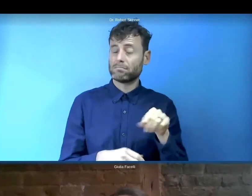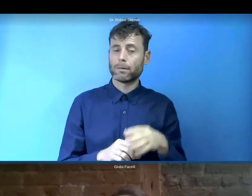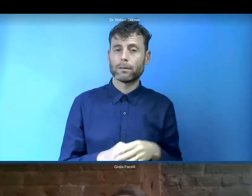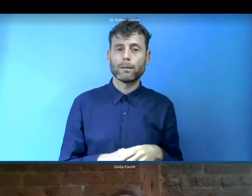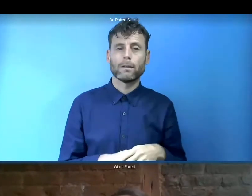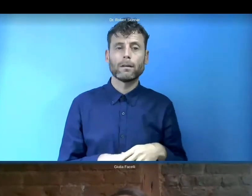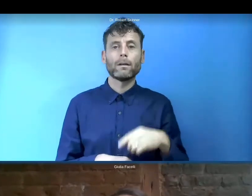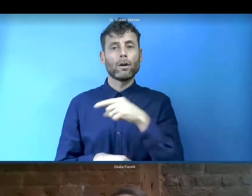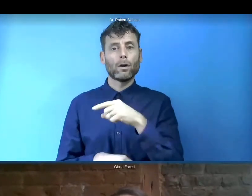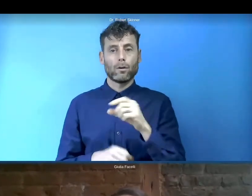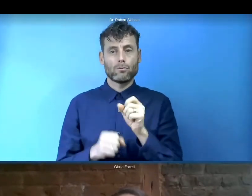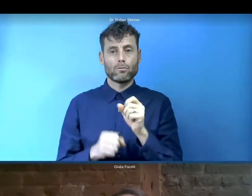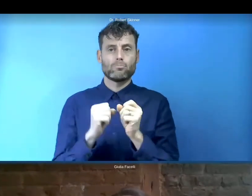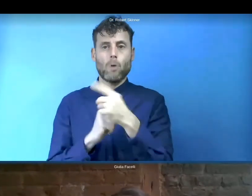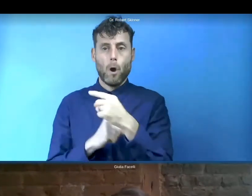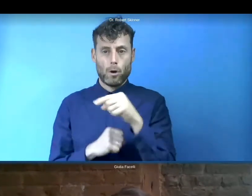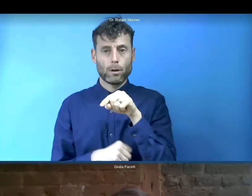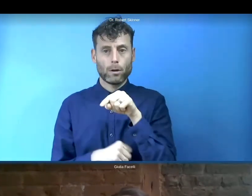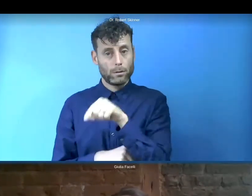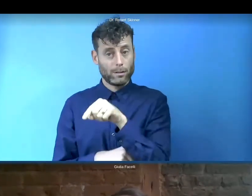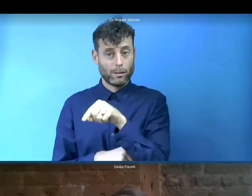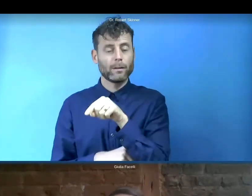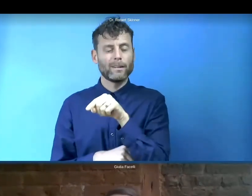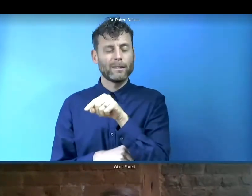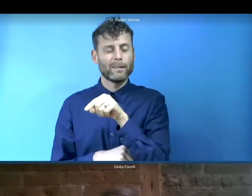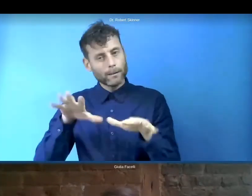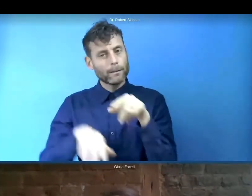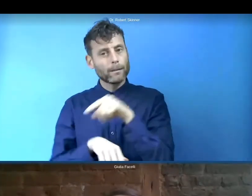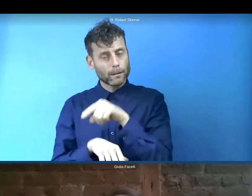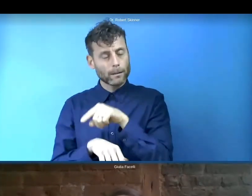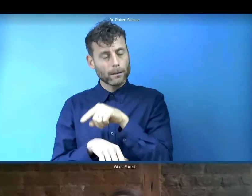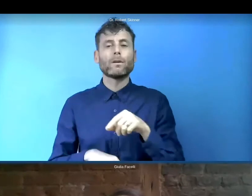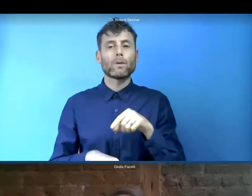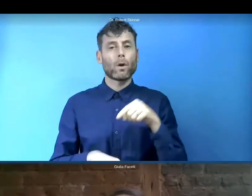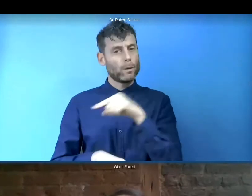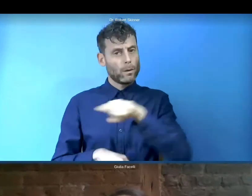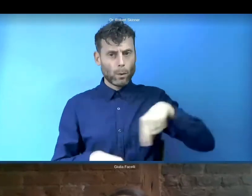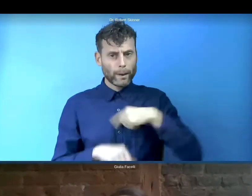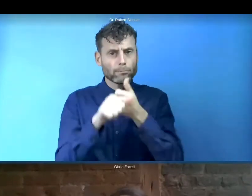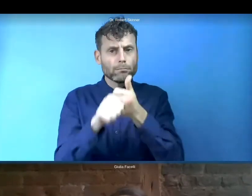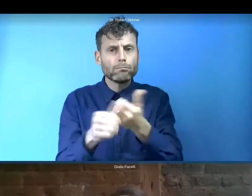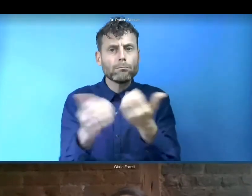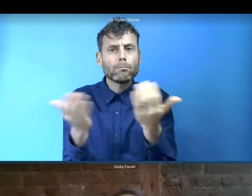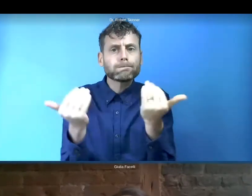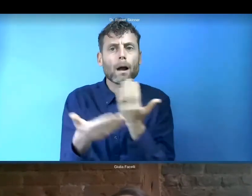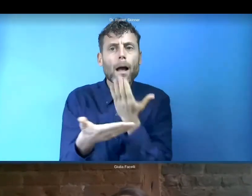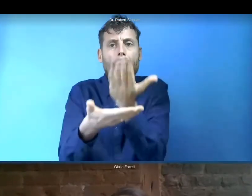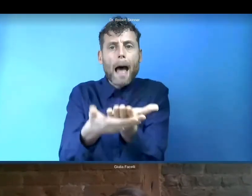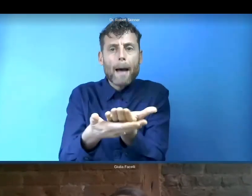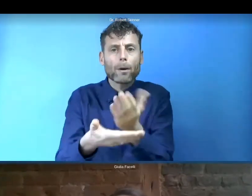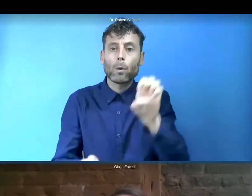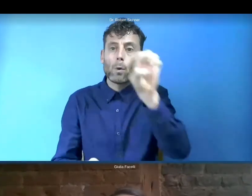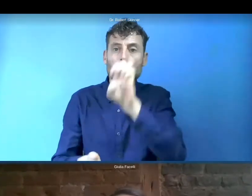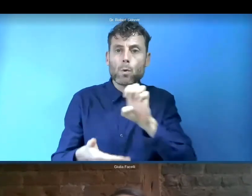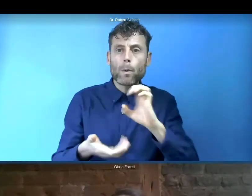be supported by European partnerships. And in this sense, there will be particularly two you might be interested